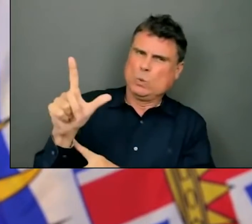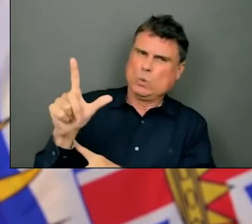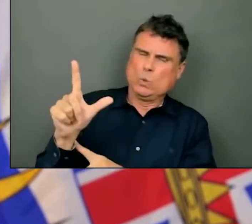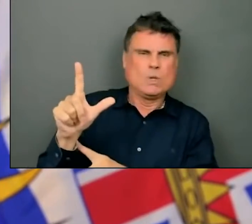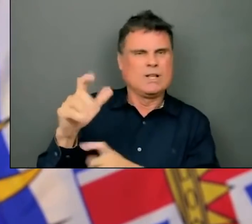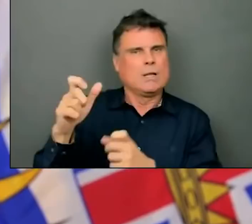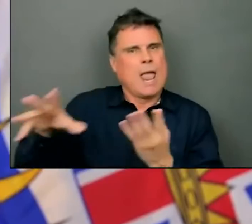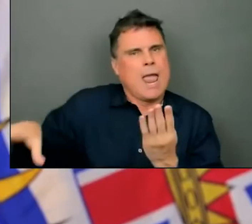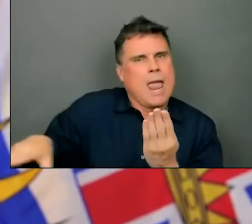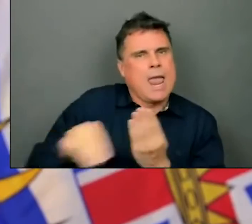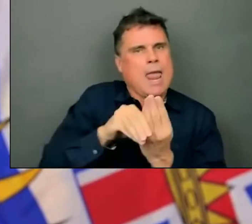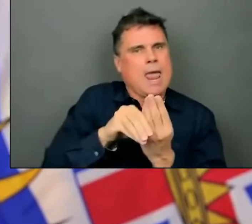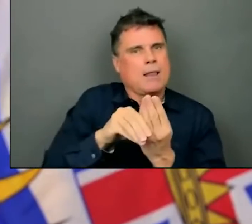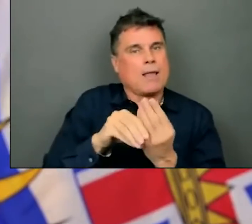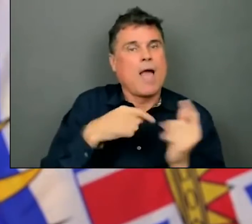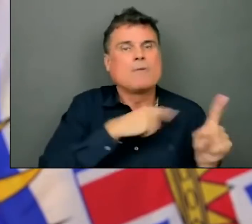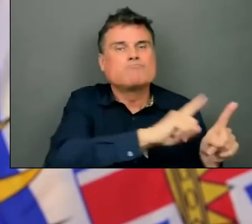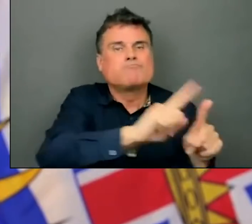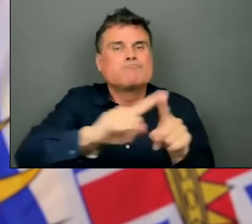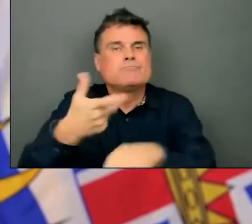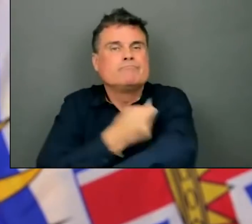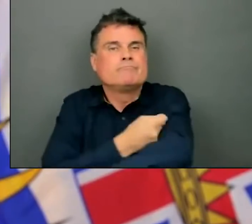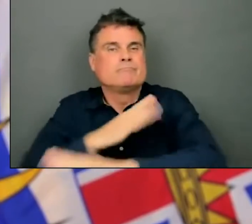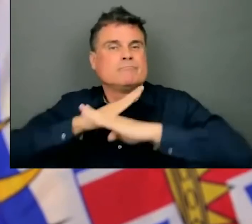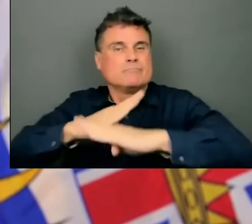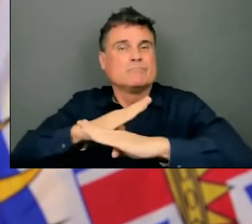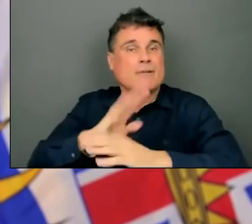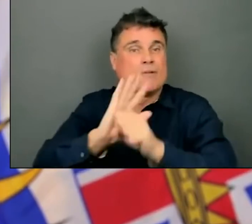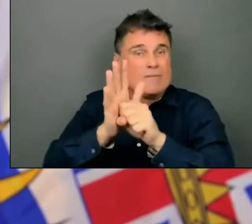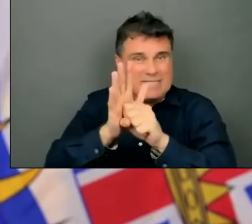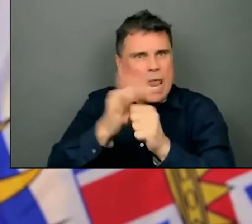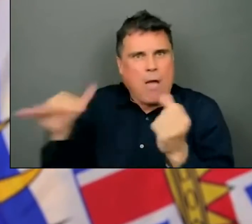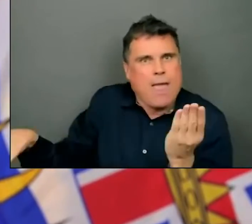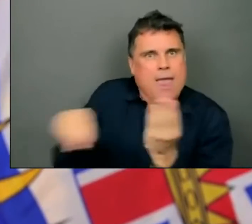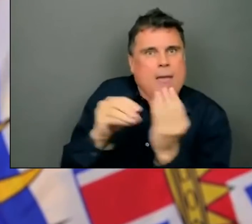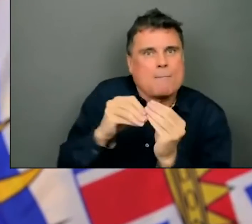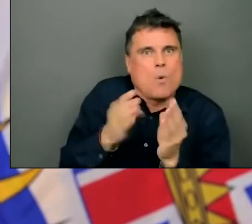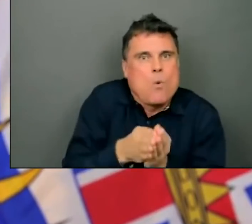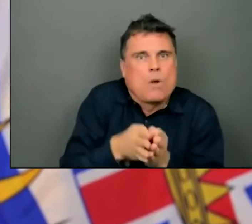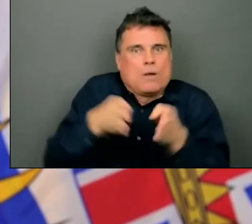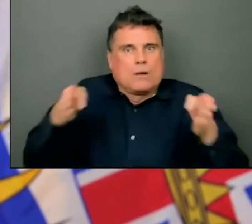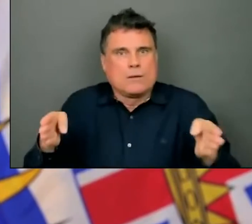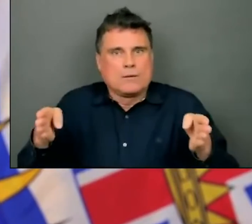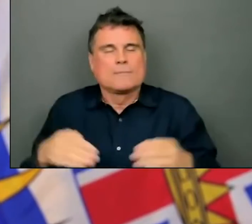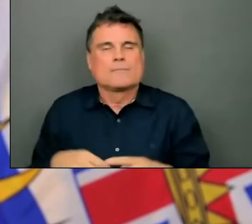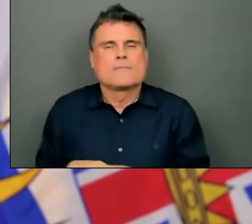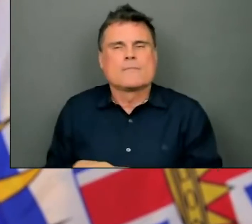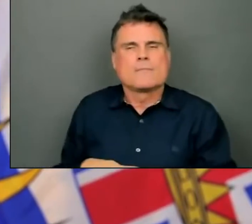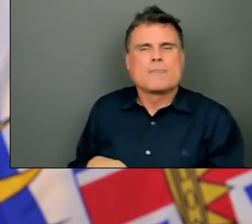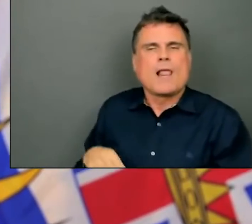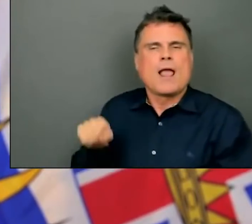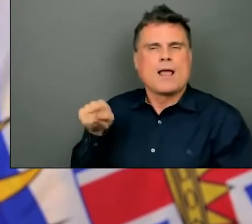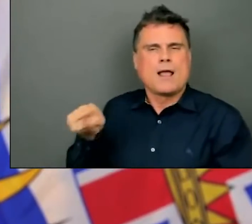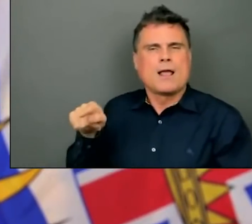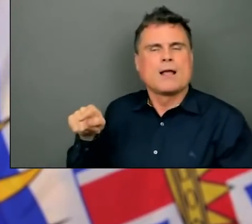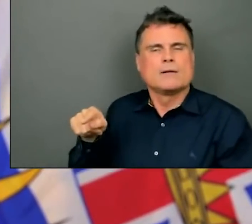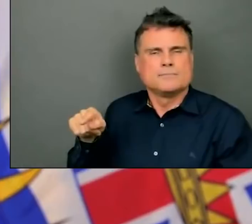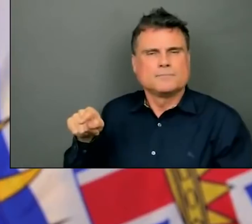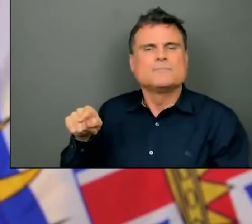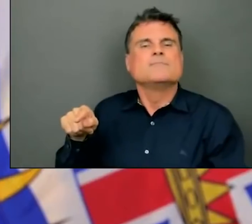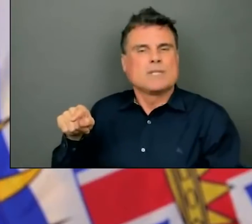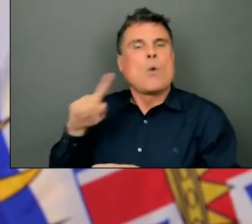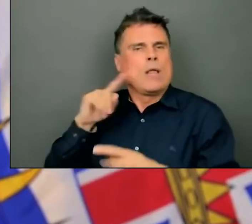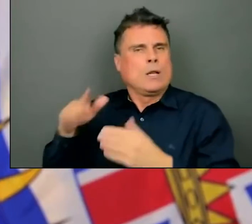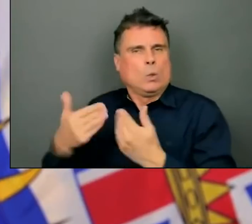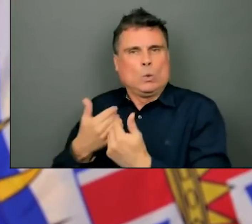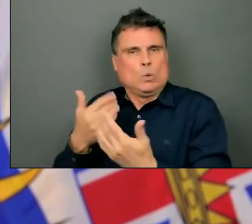to get us through both this Omicron wave, but is also going to get us through what comes next. Because we know that the importance